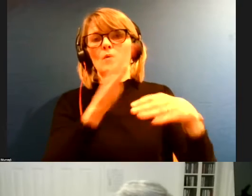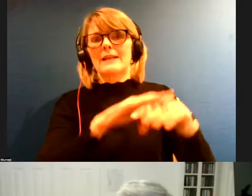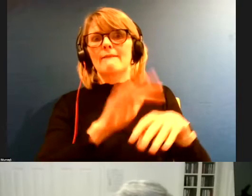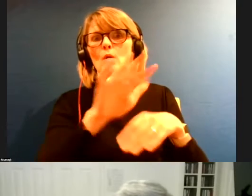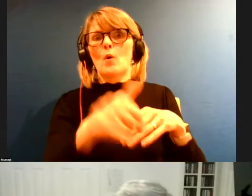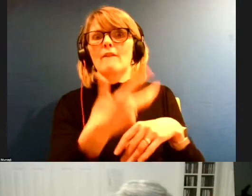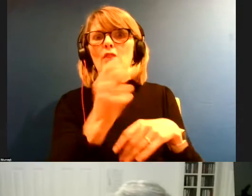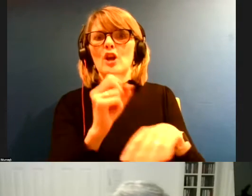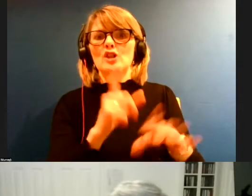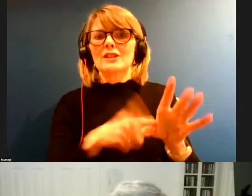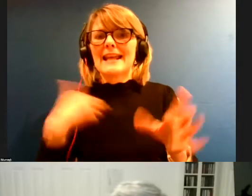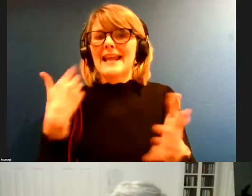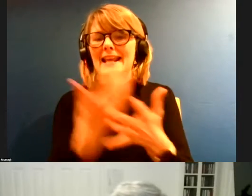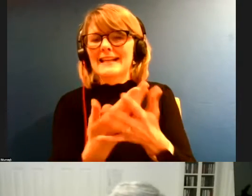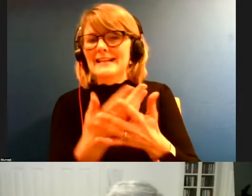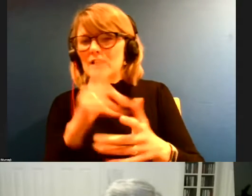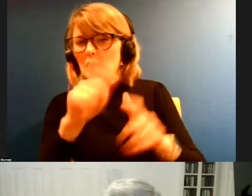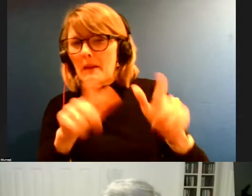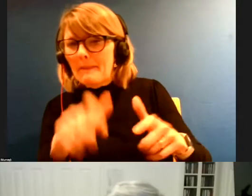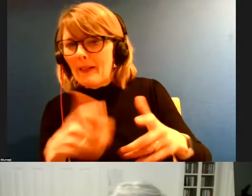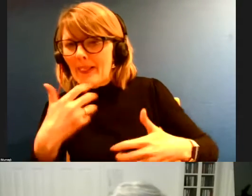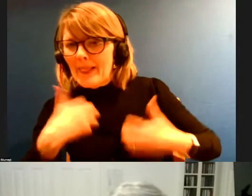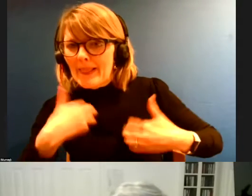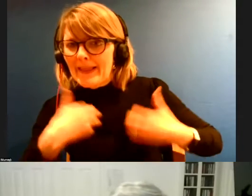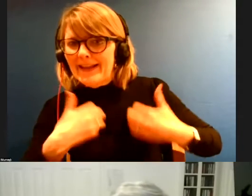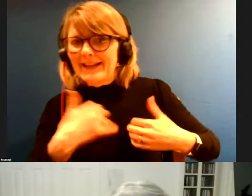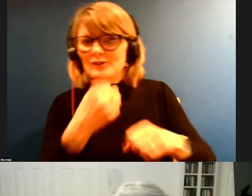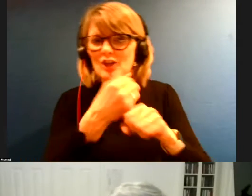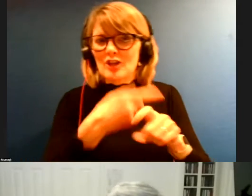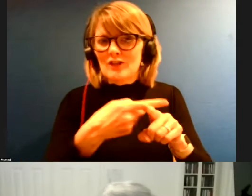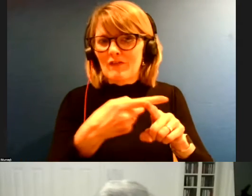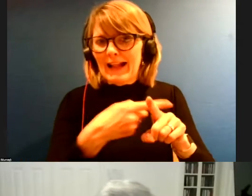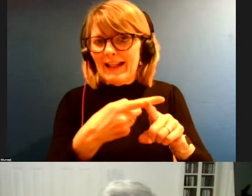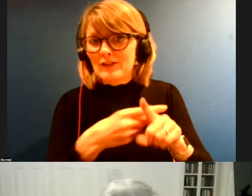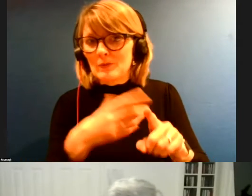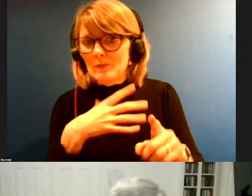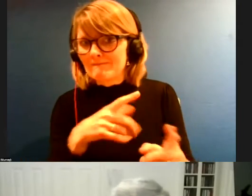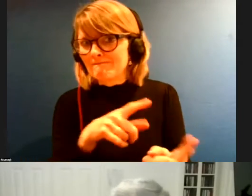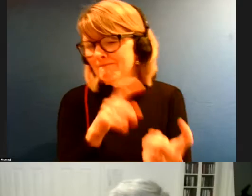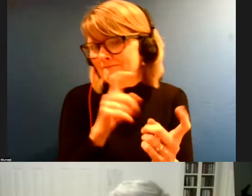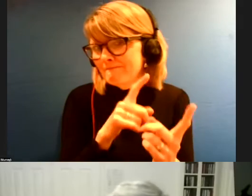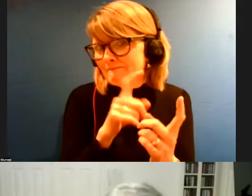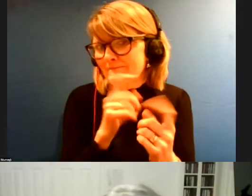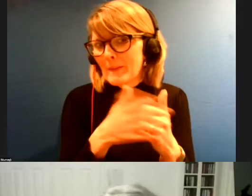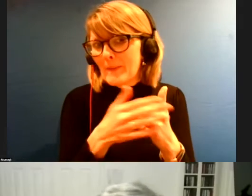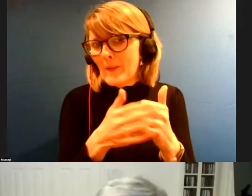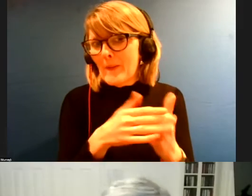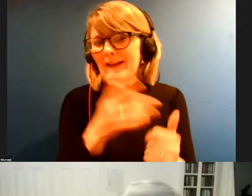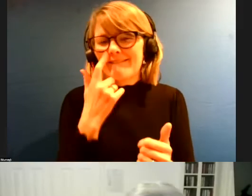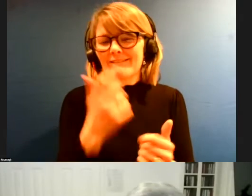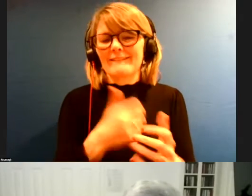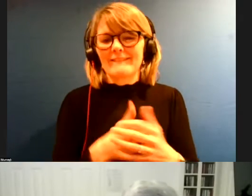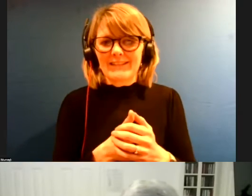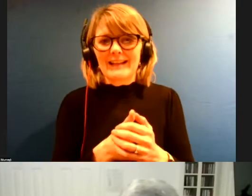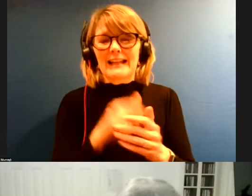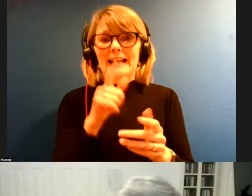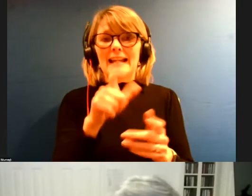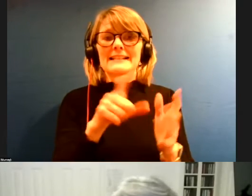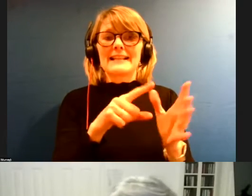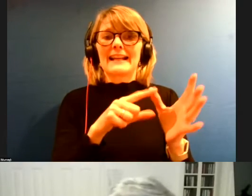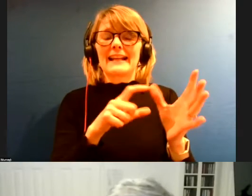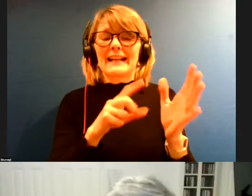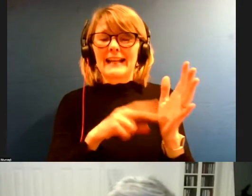specific Church of England stuff, this might be where you want to listen in a bit more carefully. He is the canon of the